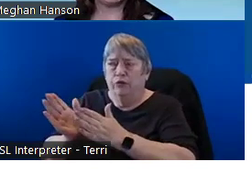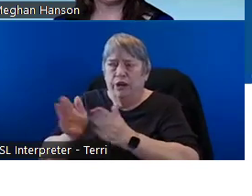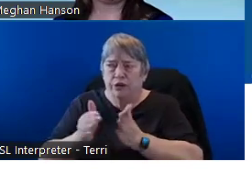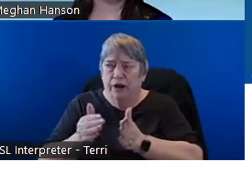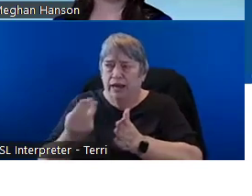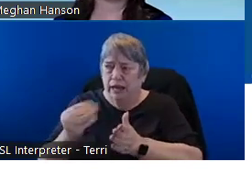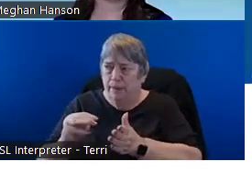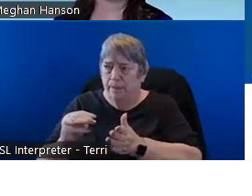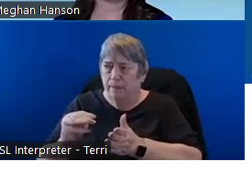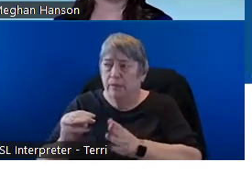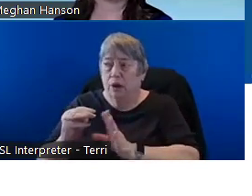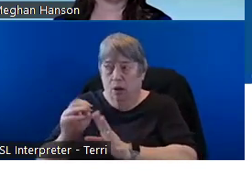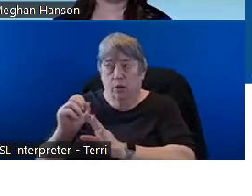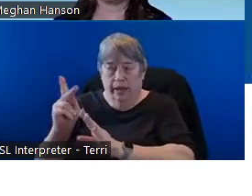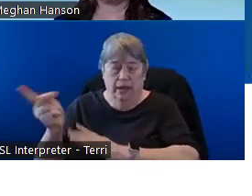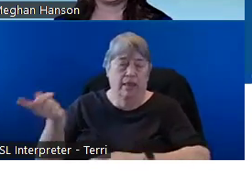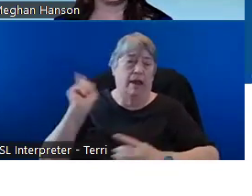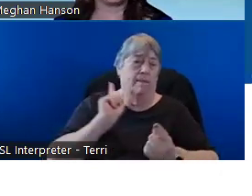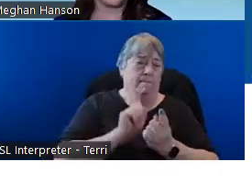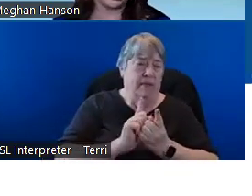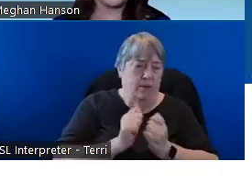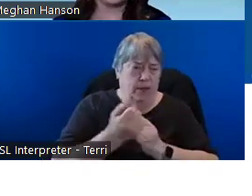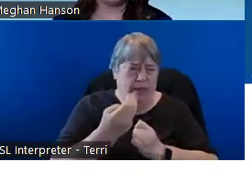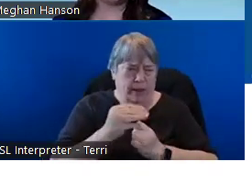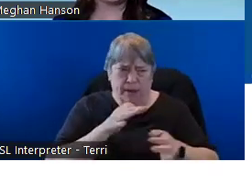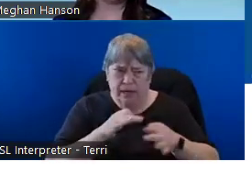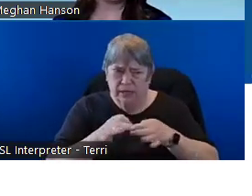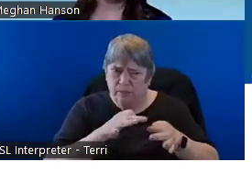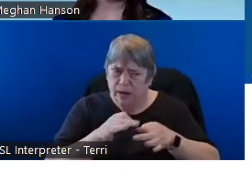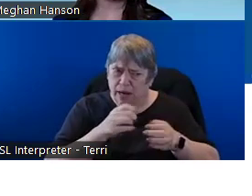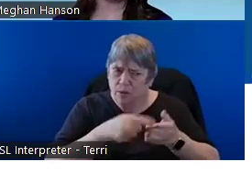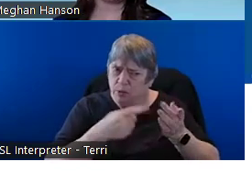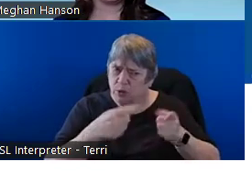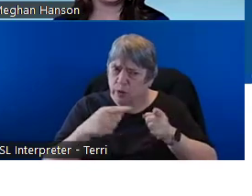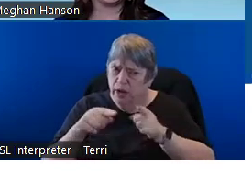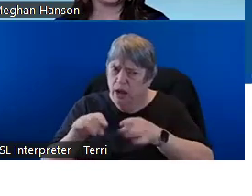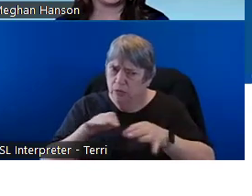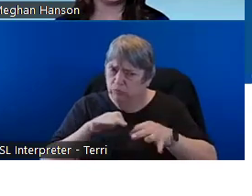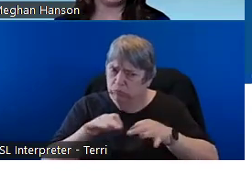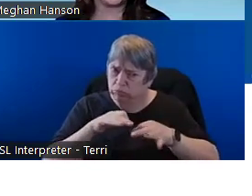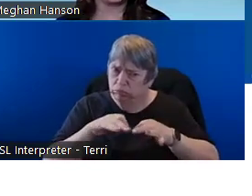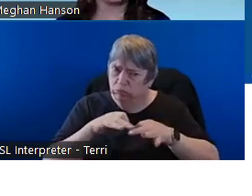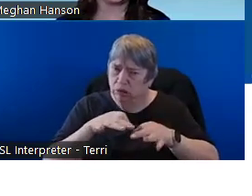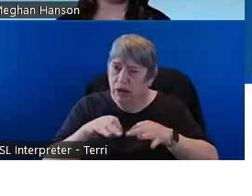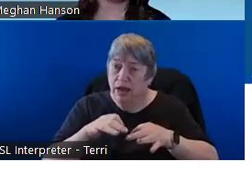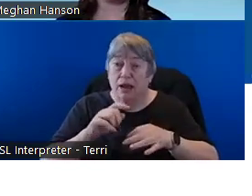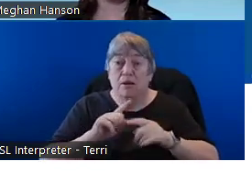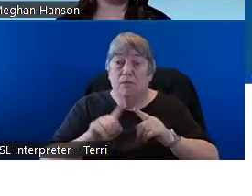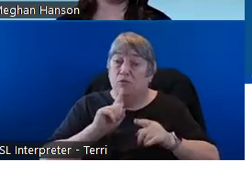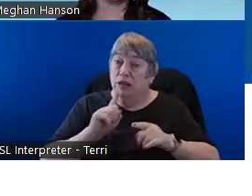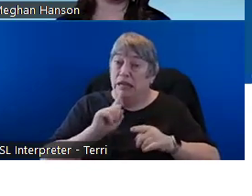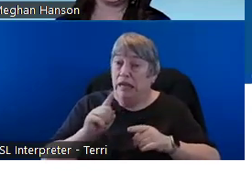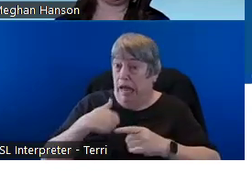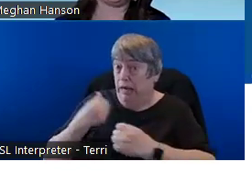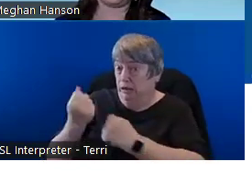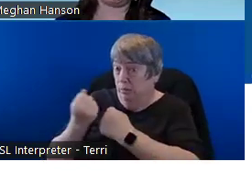I would meet with him and really kind of explain what was going on. But at the end of the day, the support was really for the supervisor, but that was what